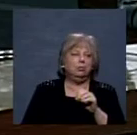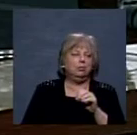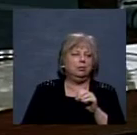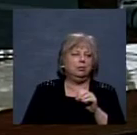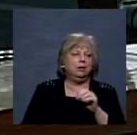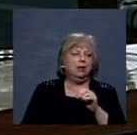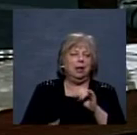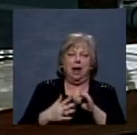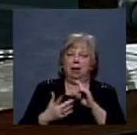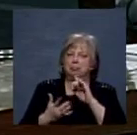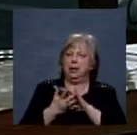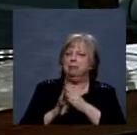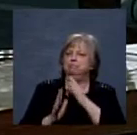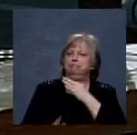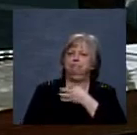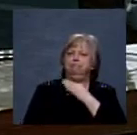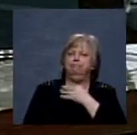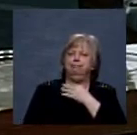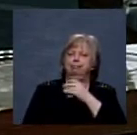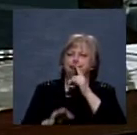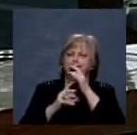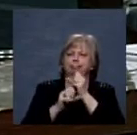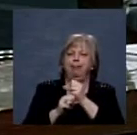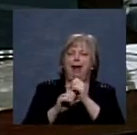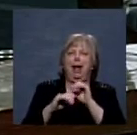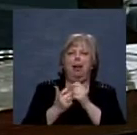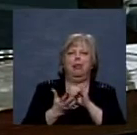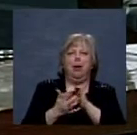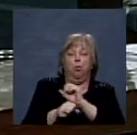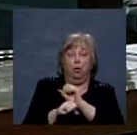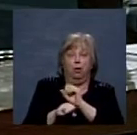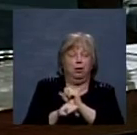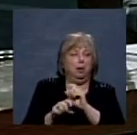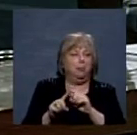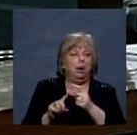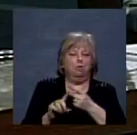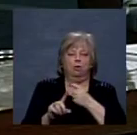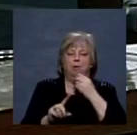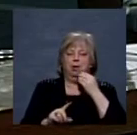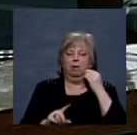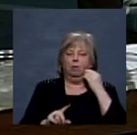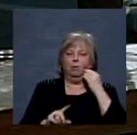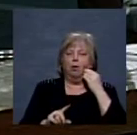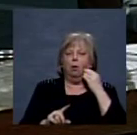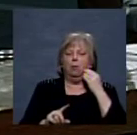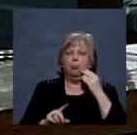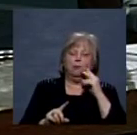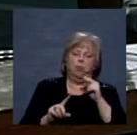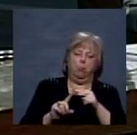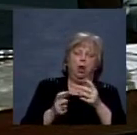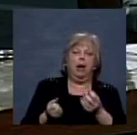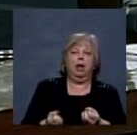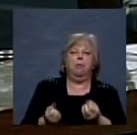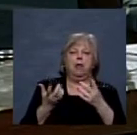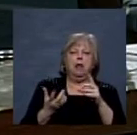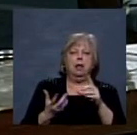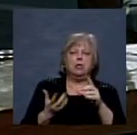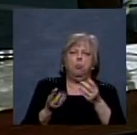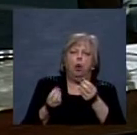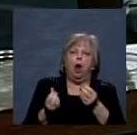So that kind of intrigued me as to how all of this works. But from a resident standpoint, how much land, how